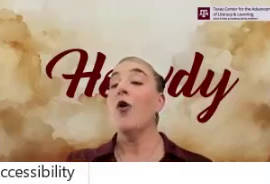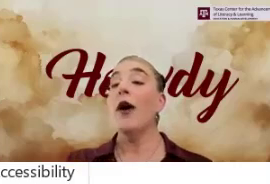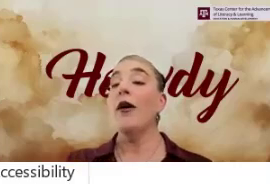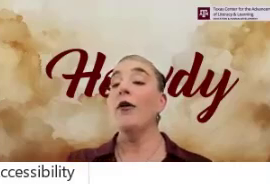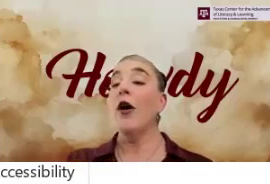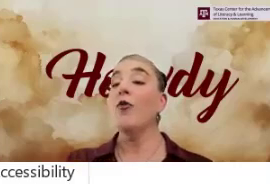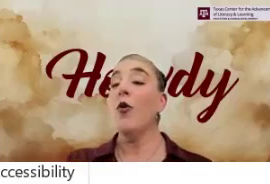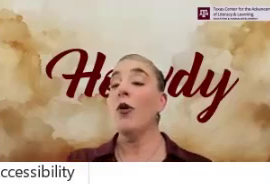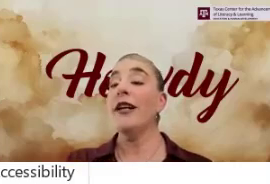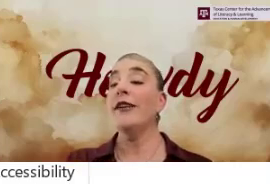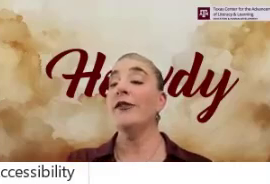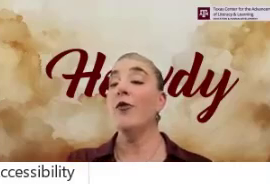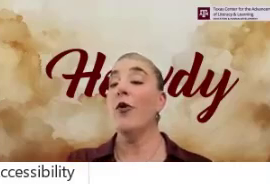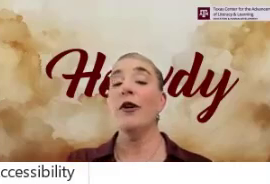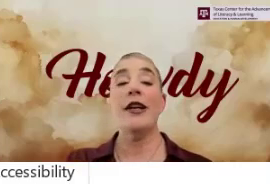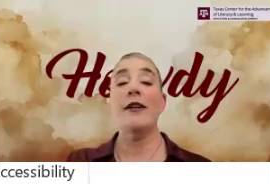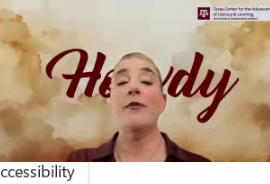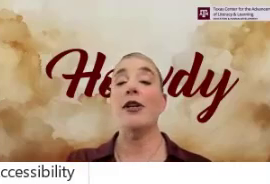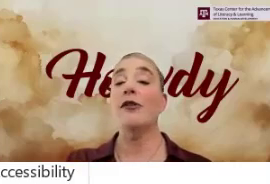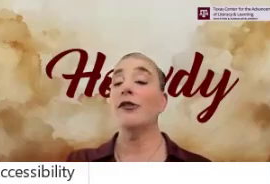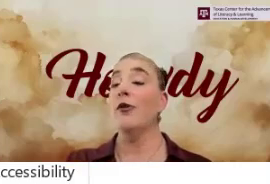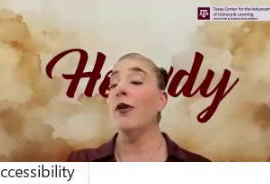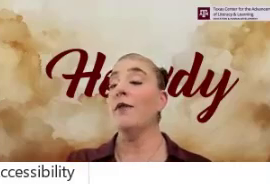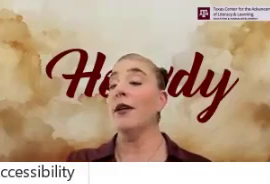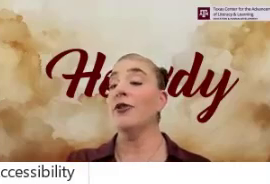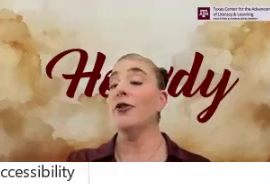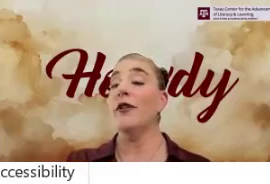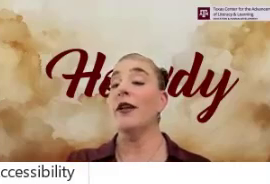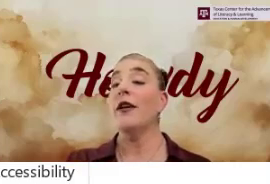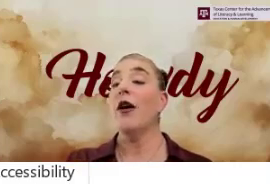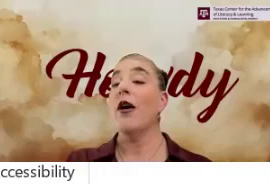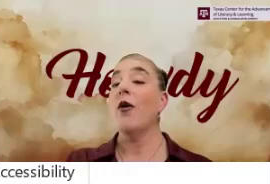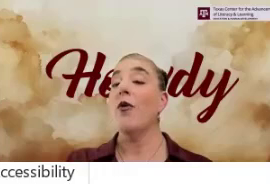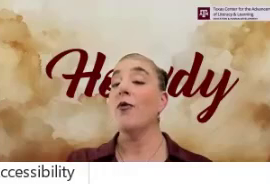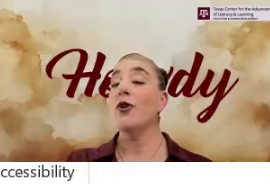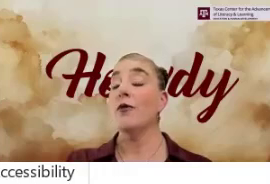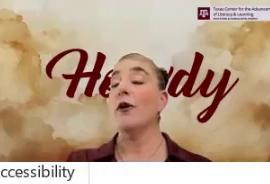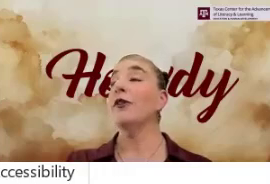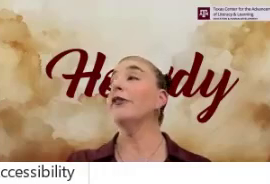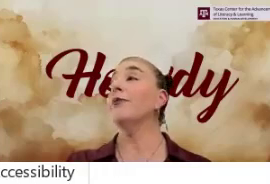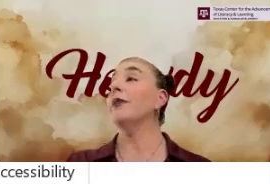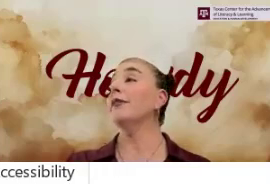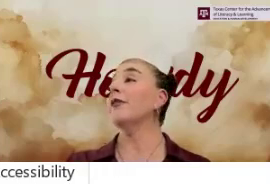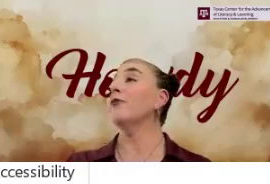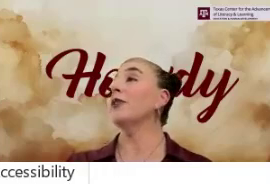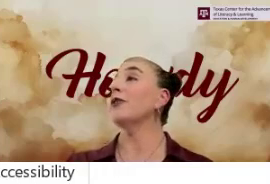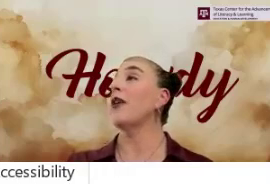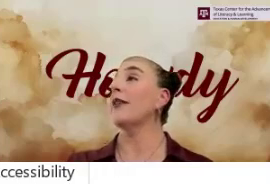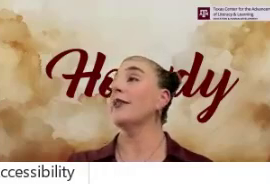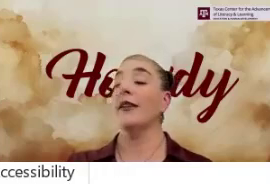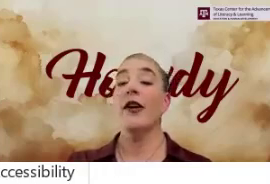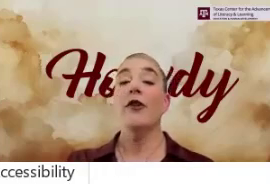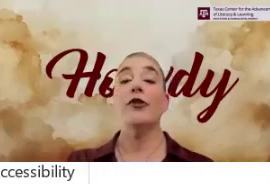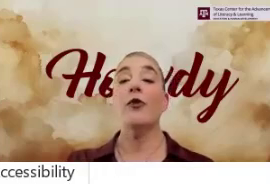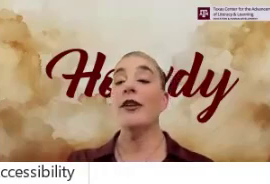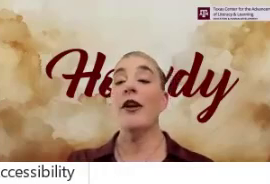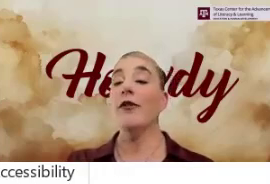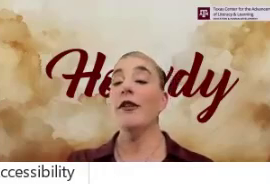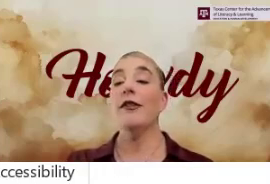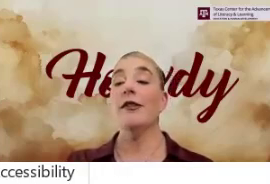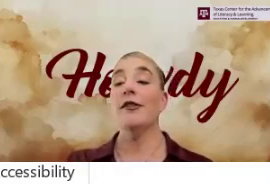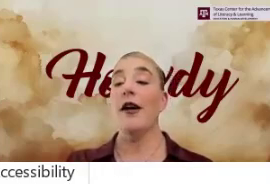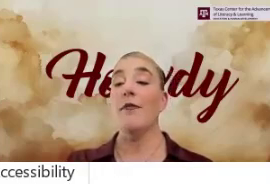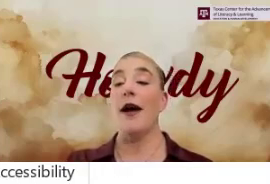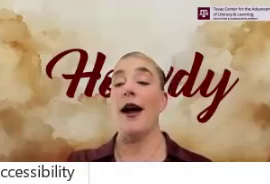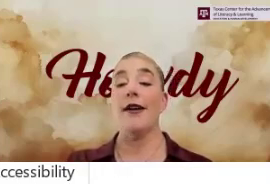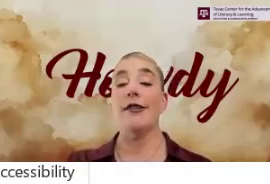text. Well, a warning is a warning, but you still want to make sure that your participants can read your content. So we